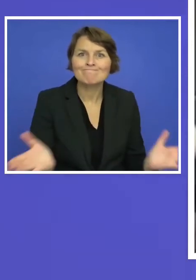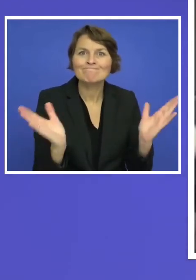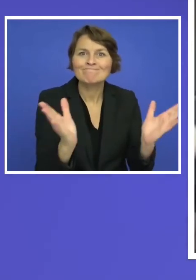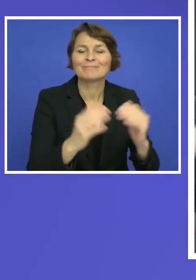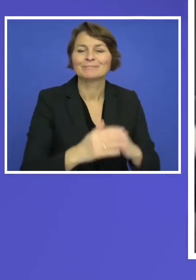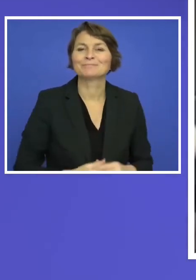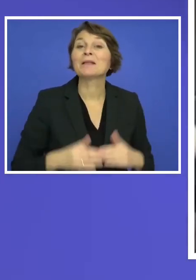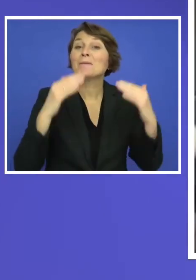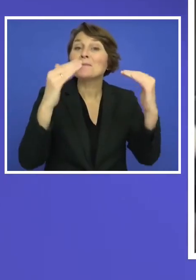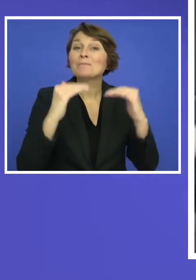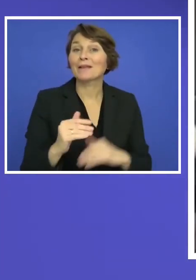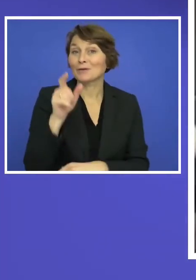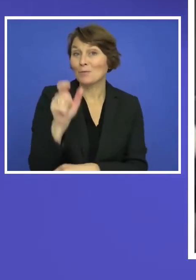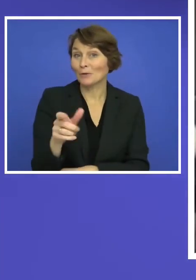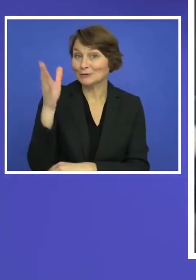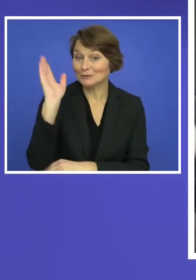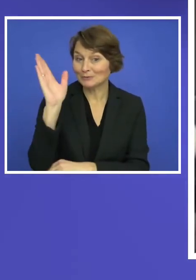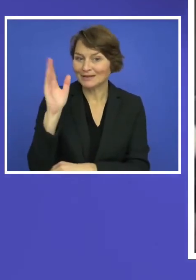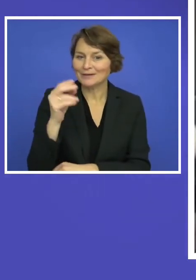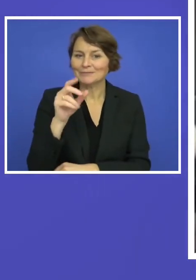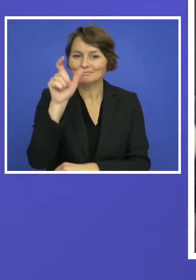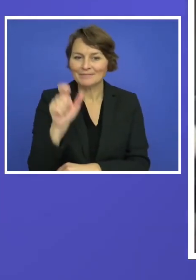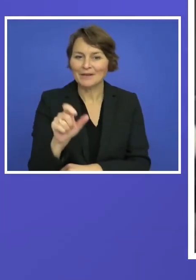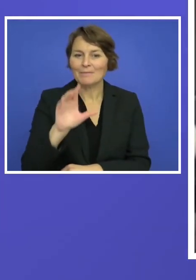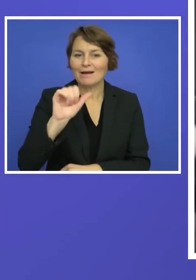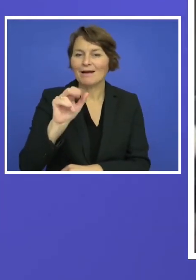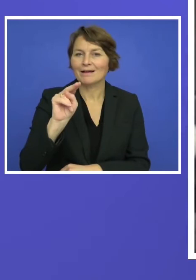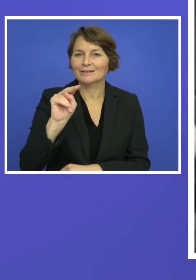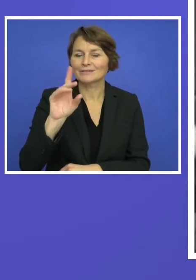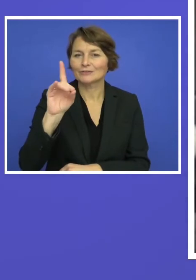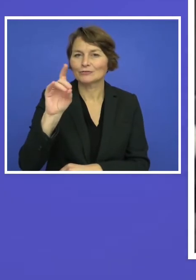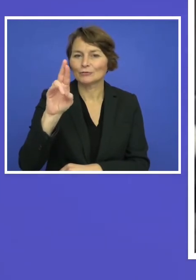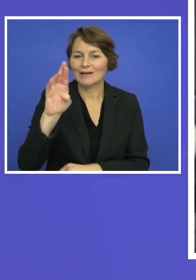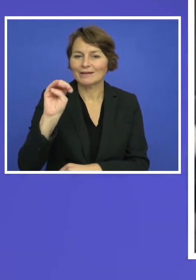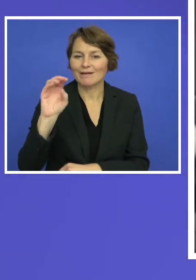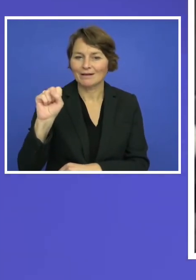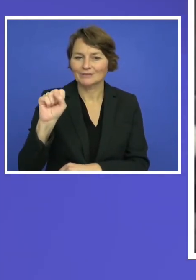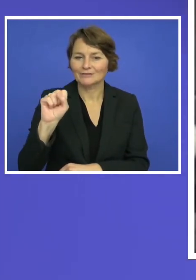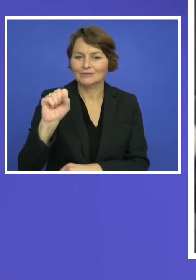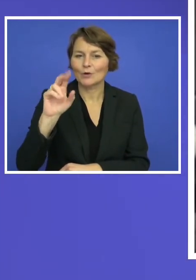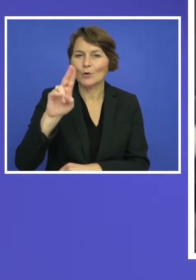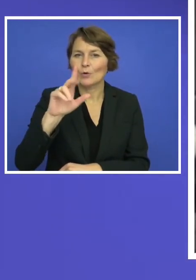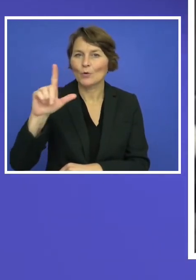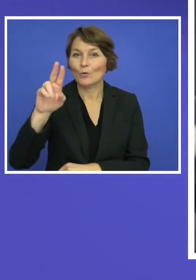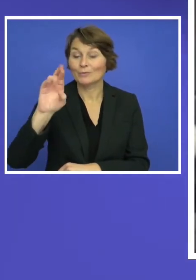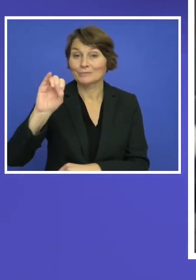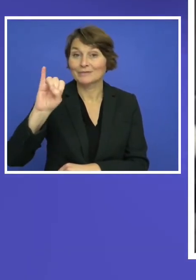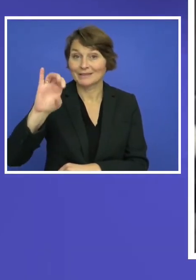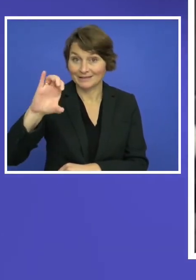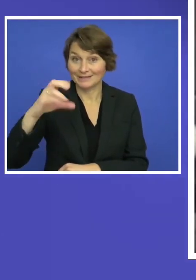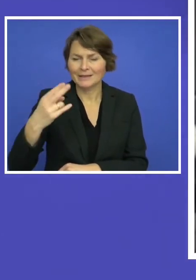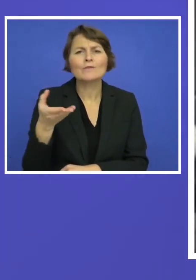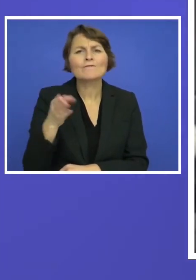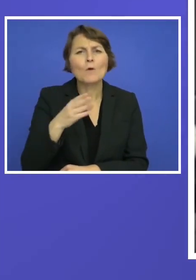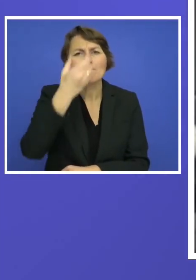on global women health policies at Charité in Germany, Berlin. He is also coordinating international knowledge transfer platforms